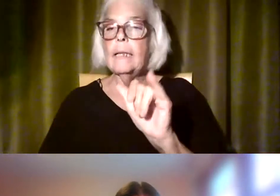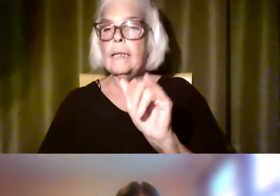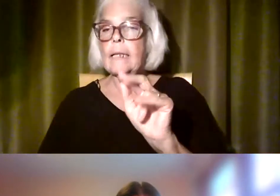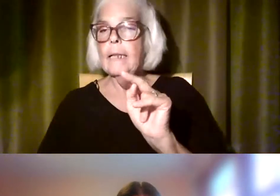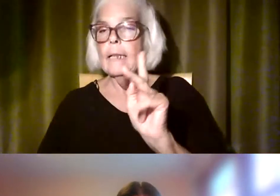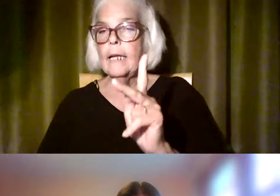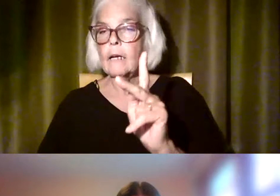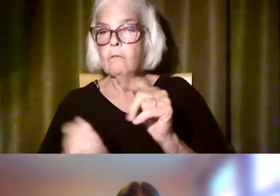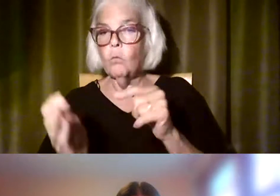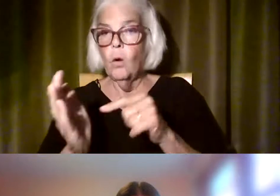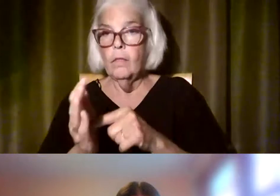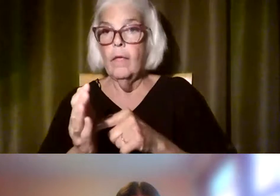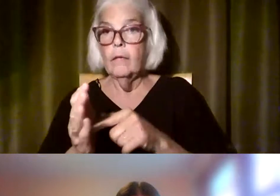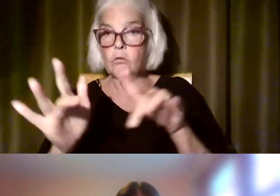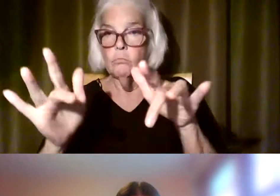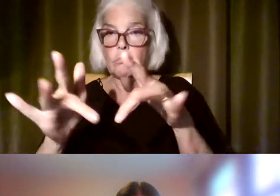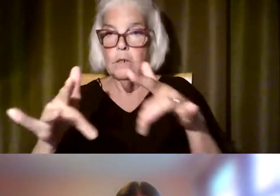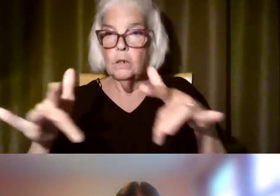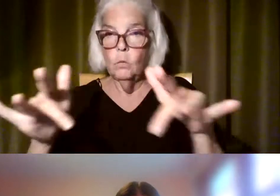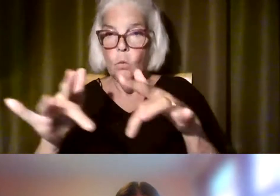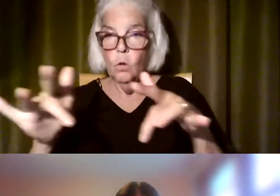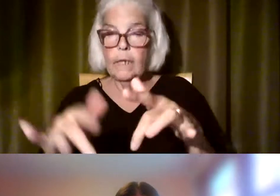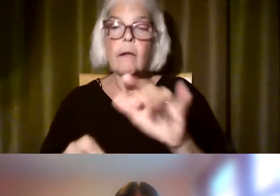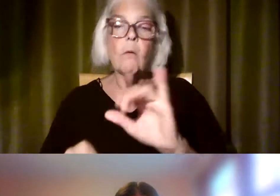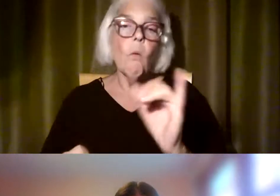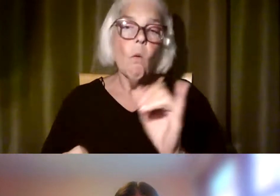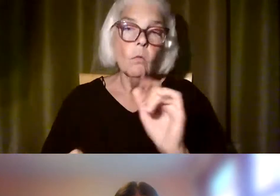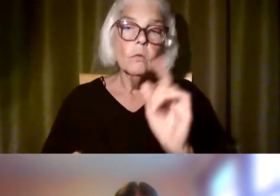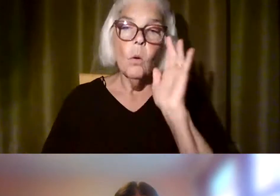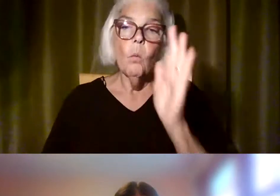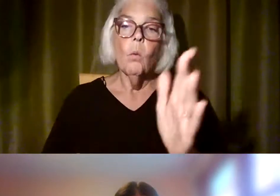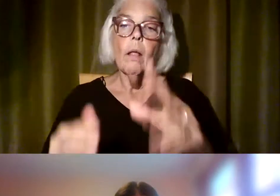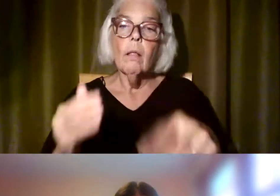and resources we've mentioned during this call afterwards.